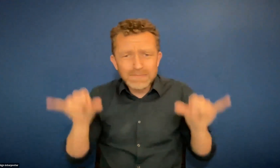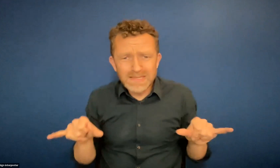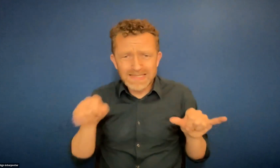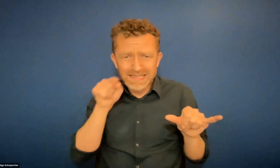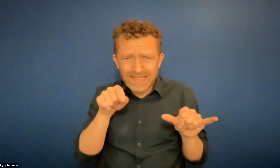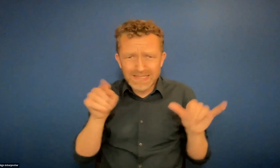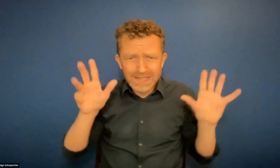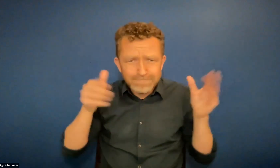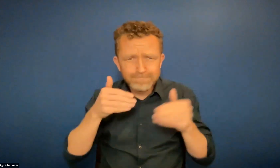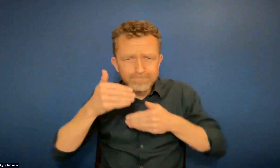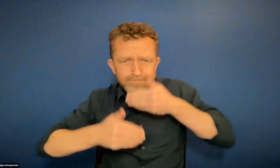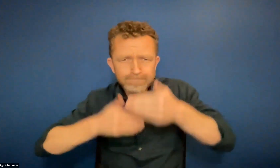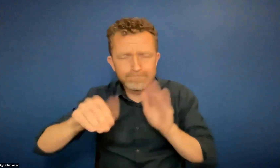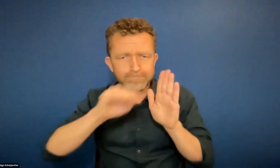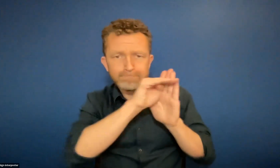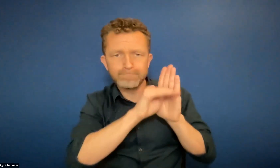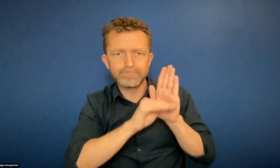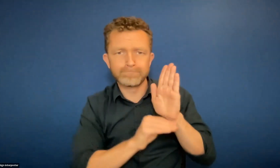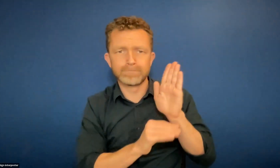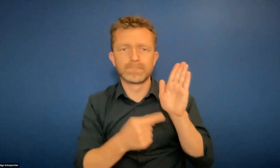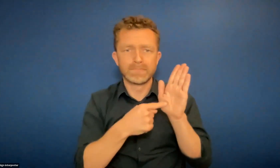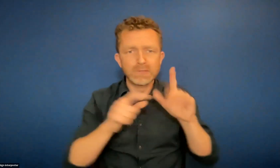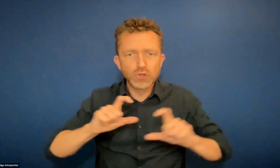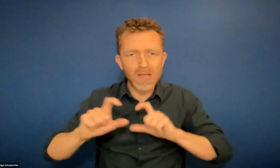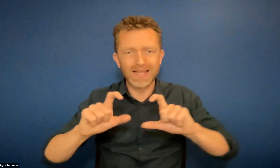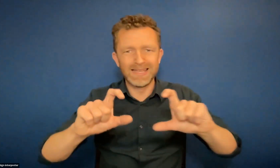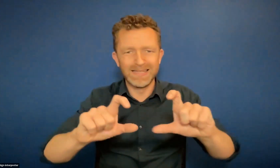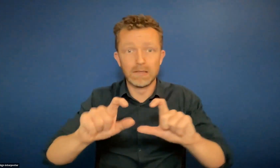Professor Banks, Morgan Banks, who will talk to us